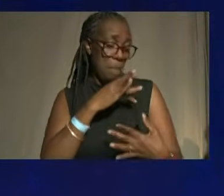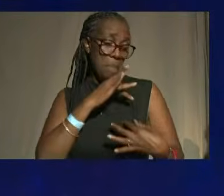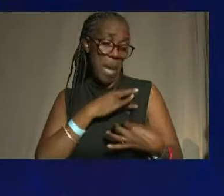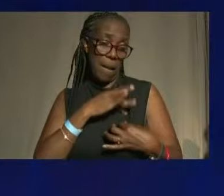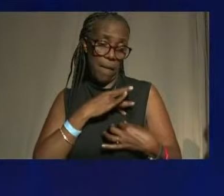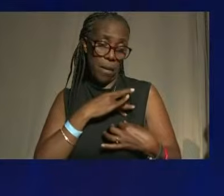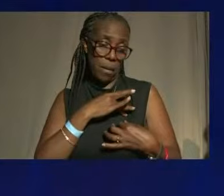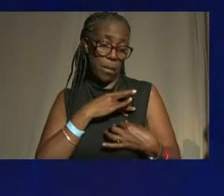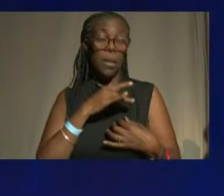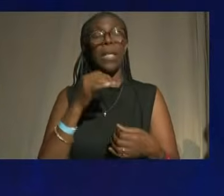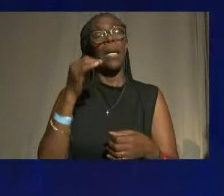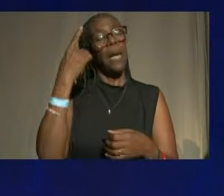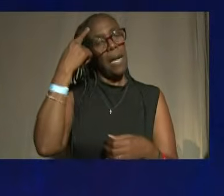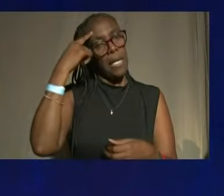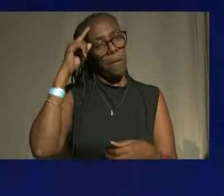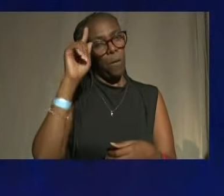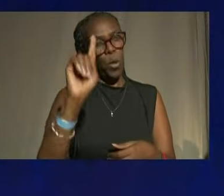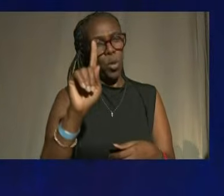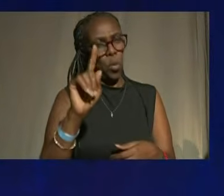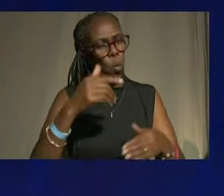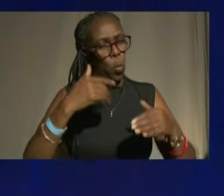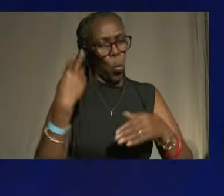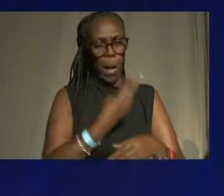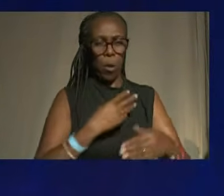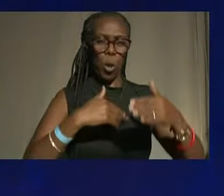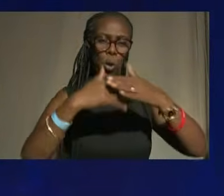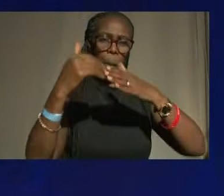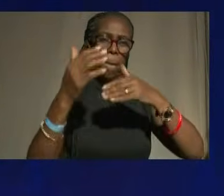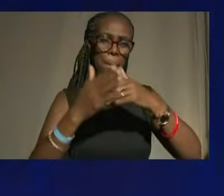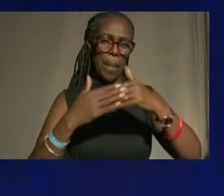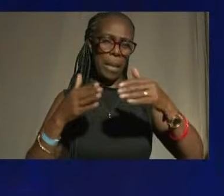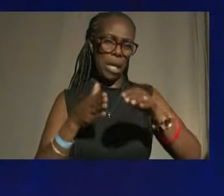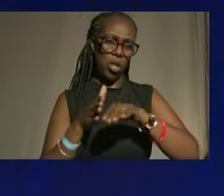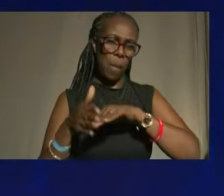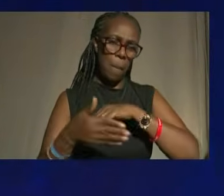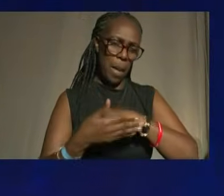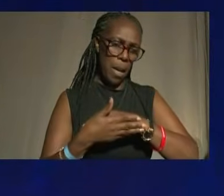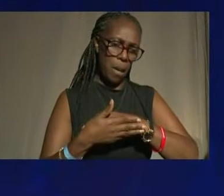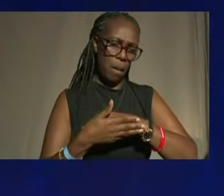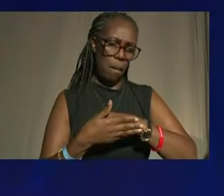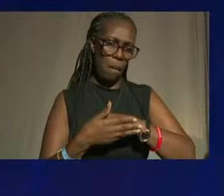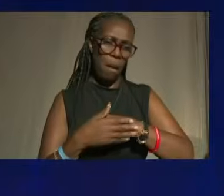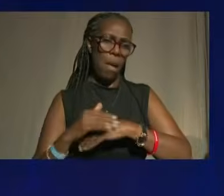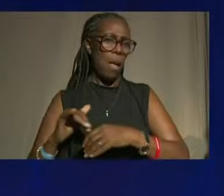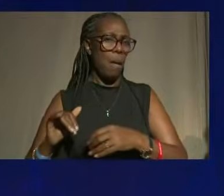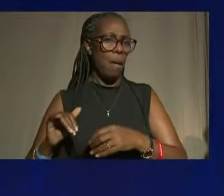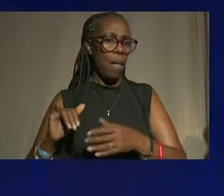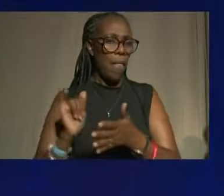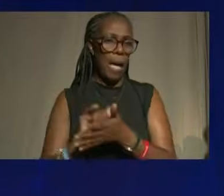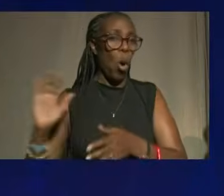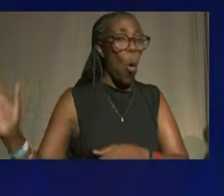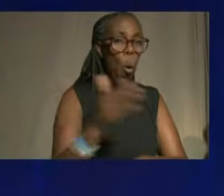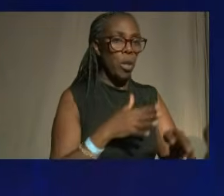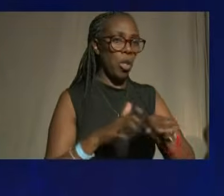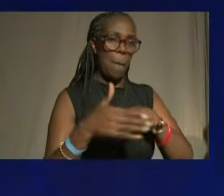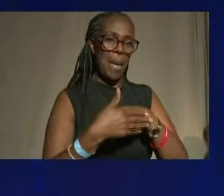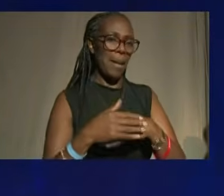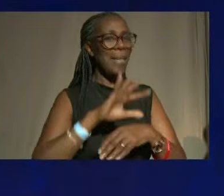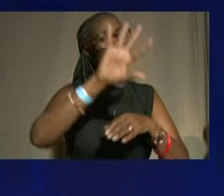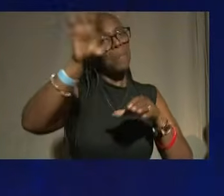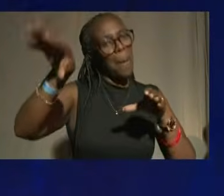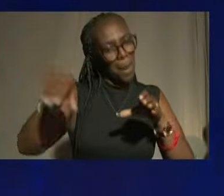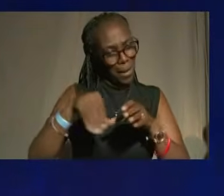which all Jamaicans can feel a part of. So come September 3rd, when you go to the polling station, I want you to think